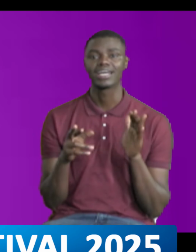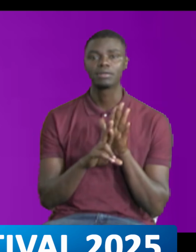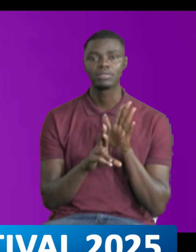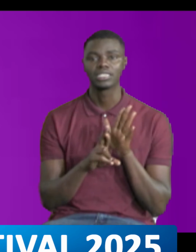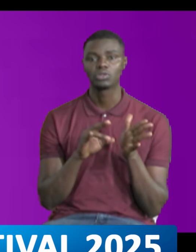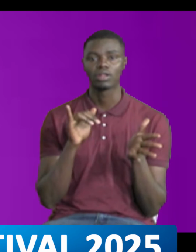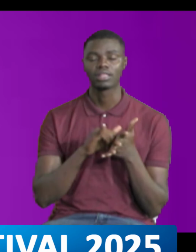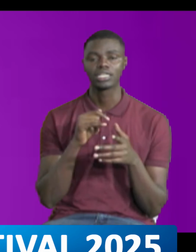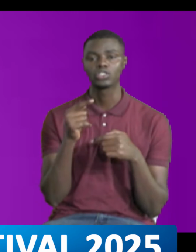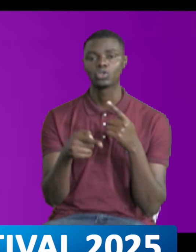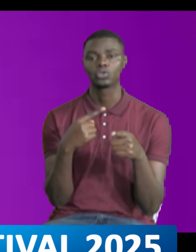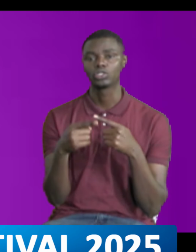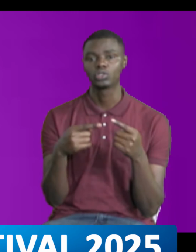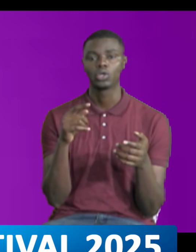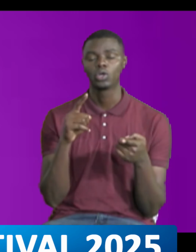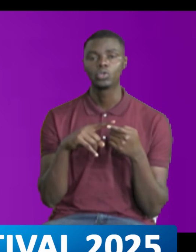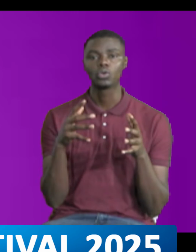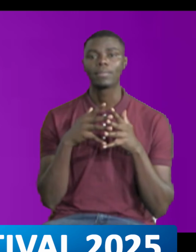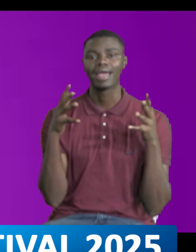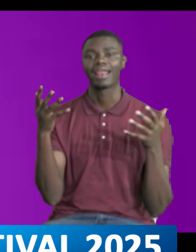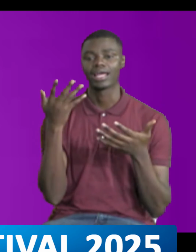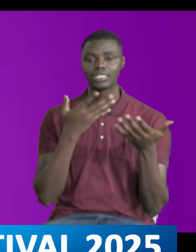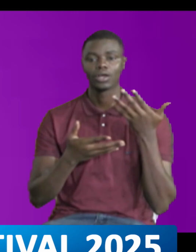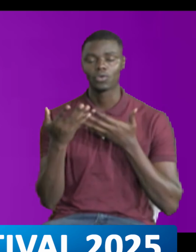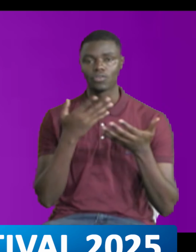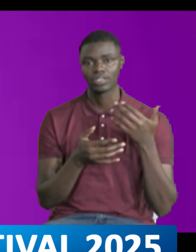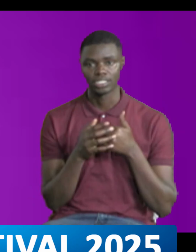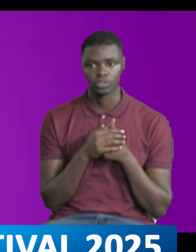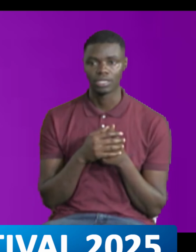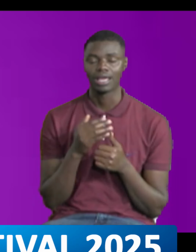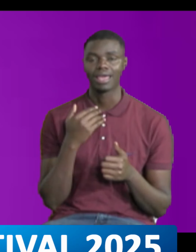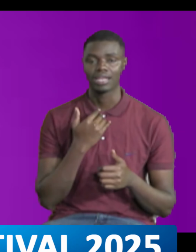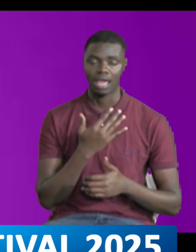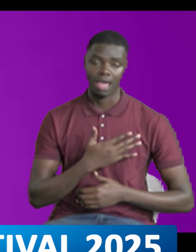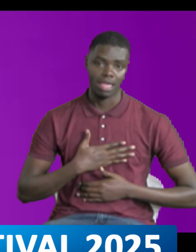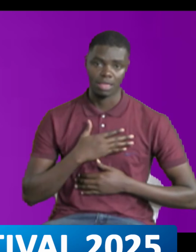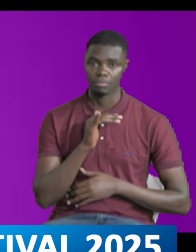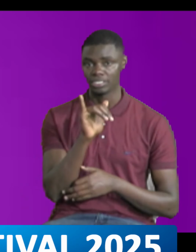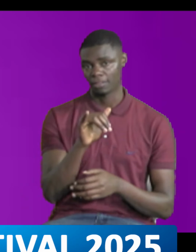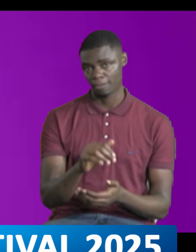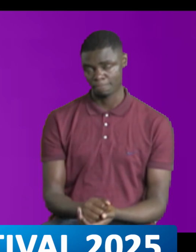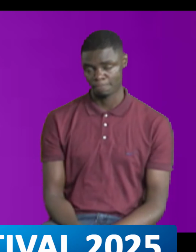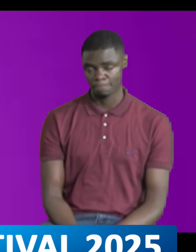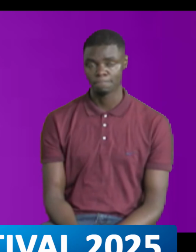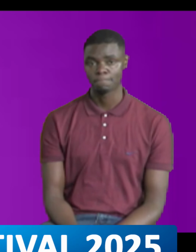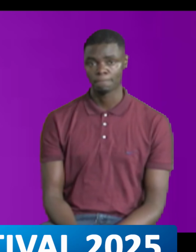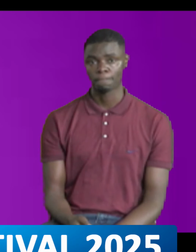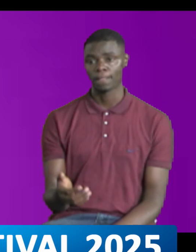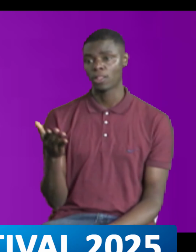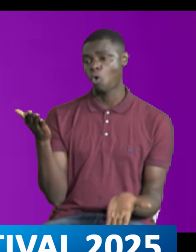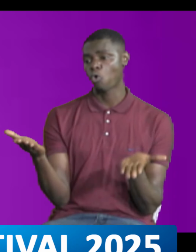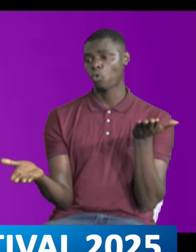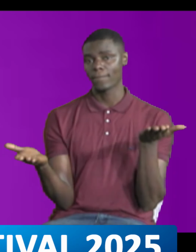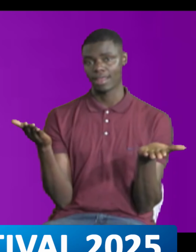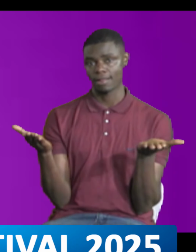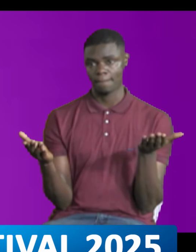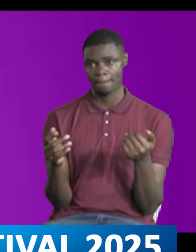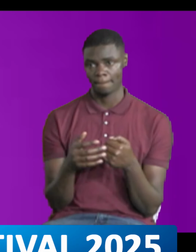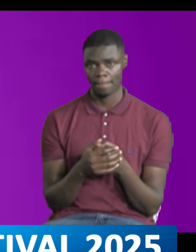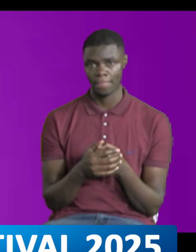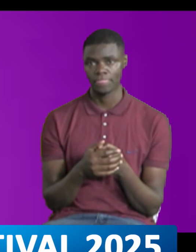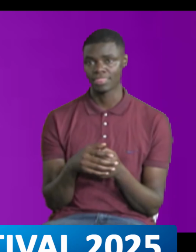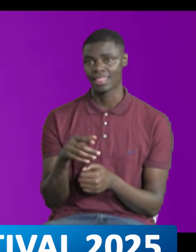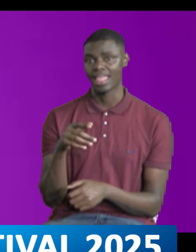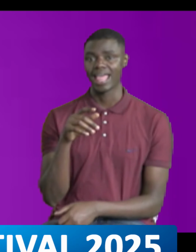that is continuing to be a larger conversation, and I appreciate that. Yeah. Comparing